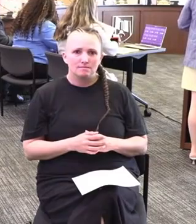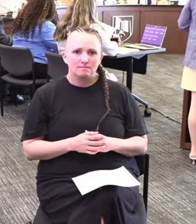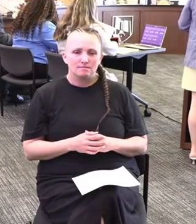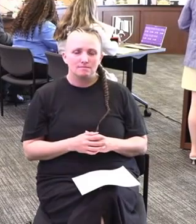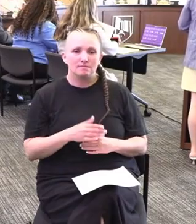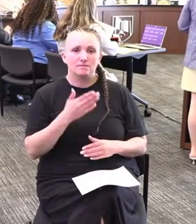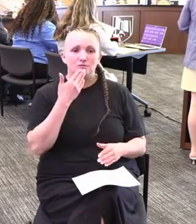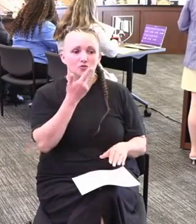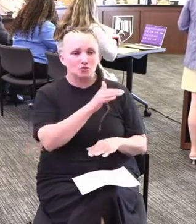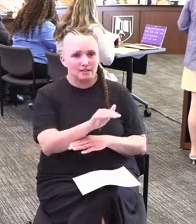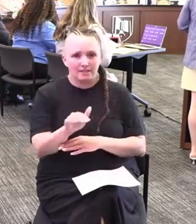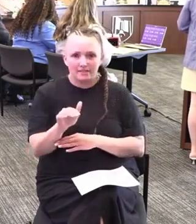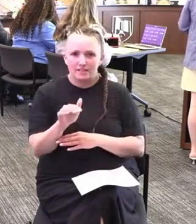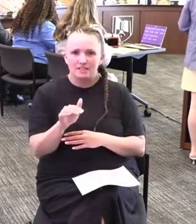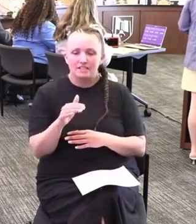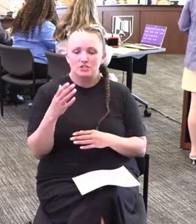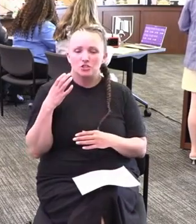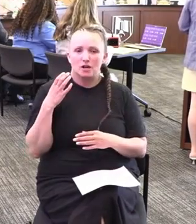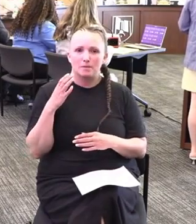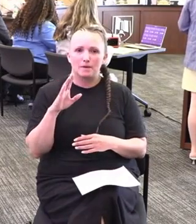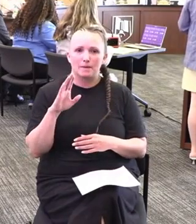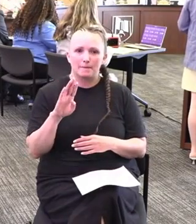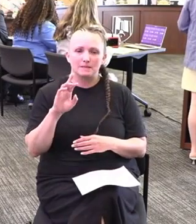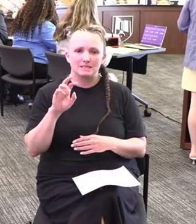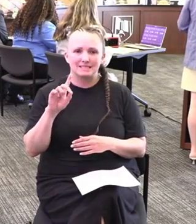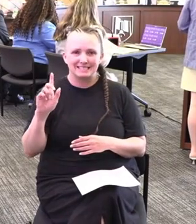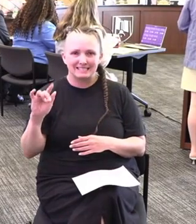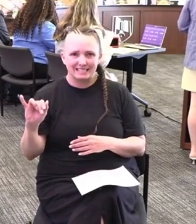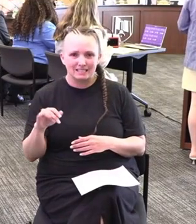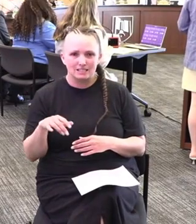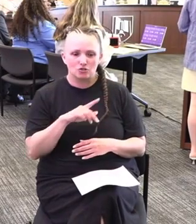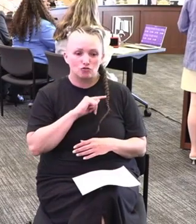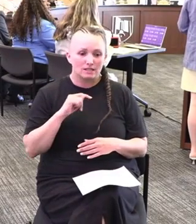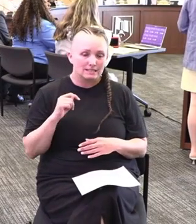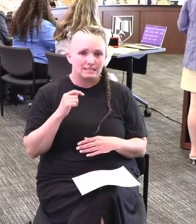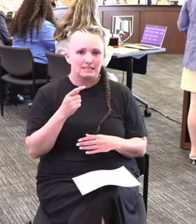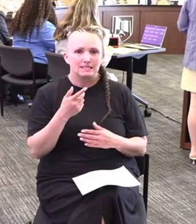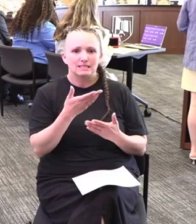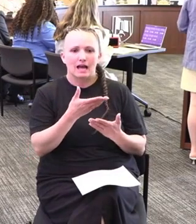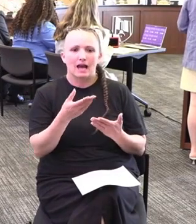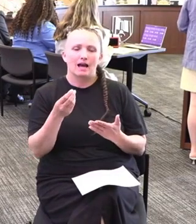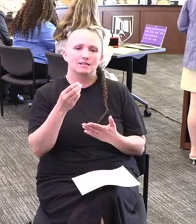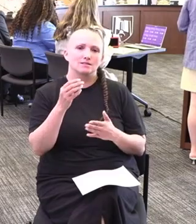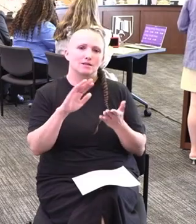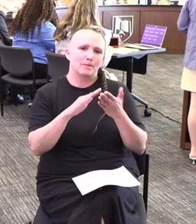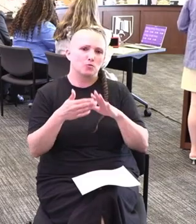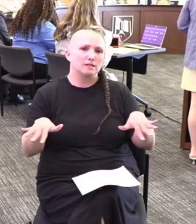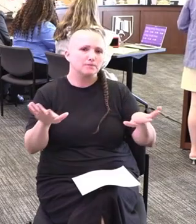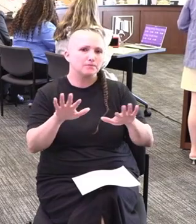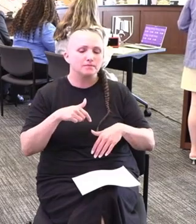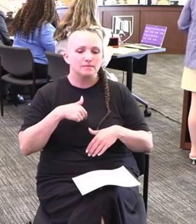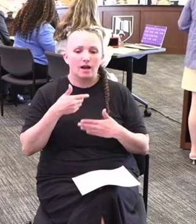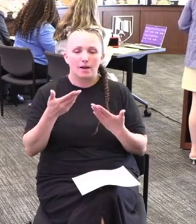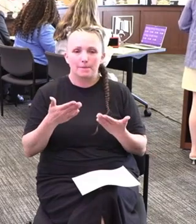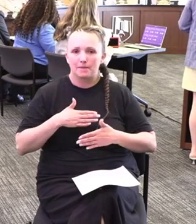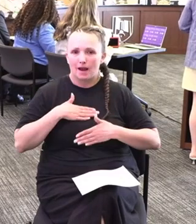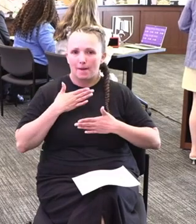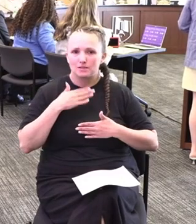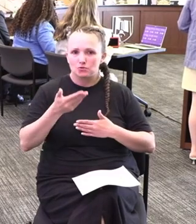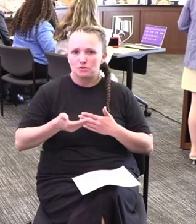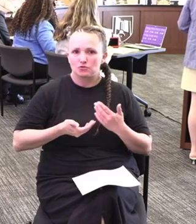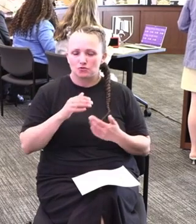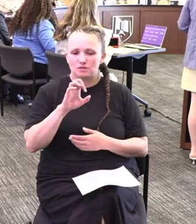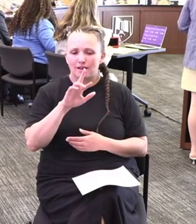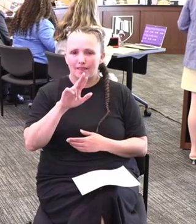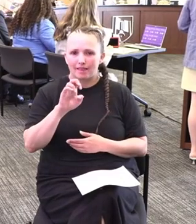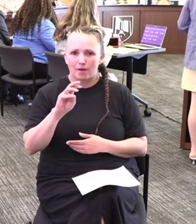Good evening, Chairman Budzinski, trustees of the board, and the JJC community. I'm pleased to introduce Katie LeClaire, CEO of the